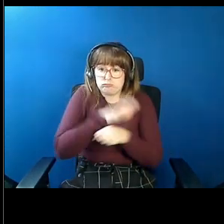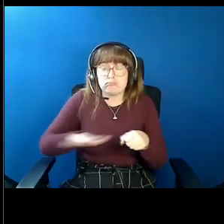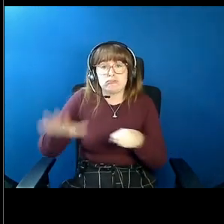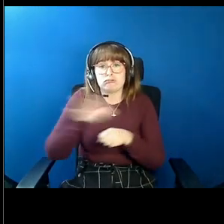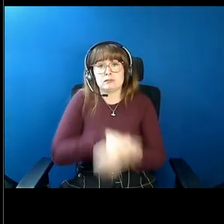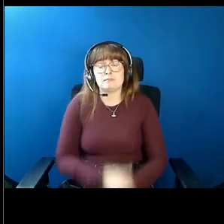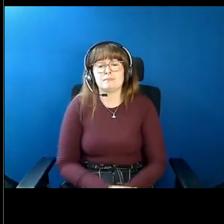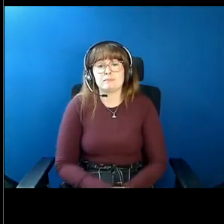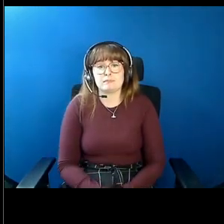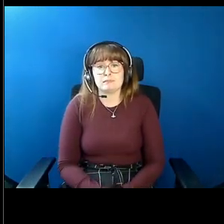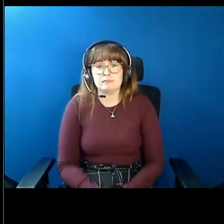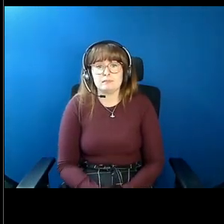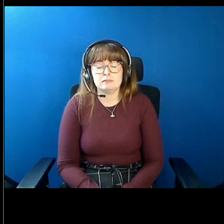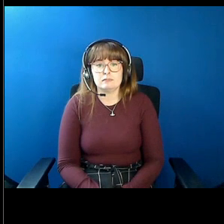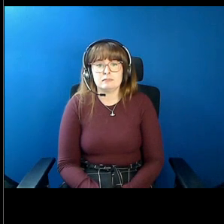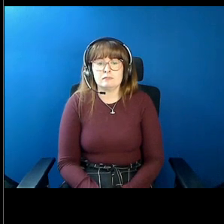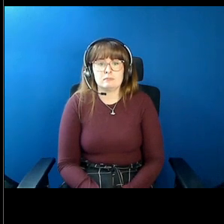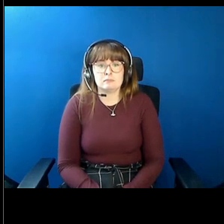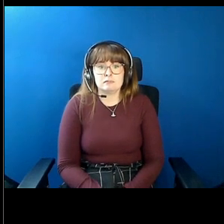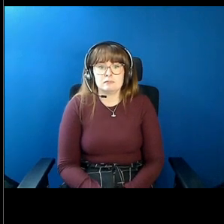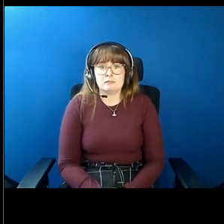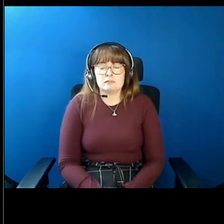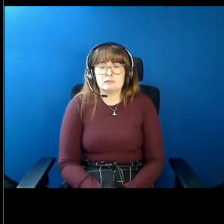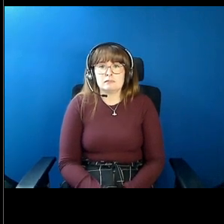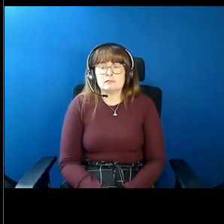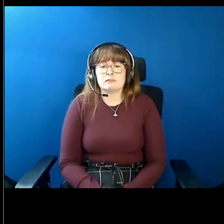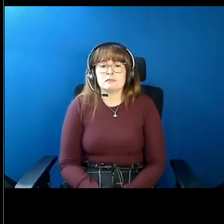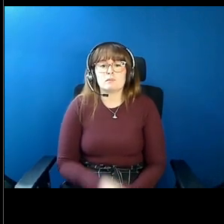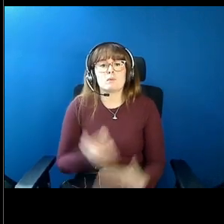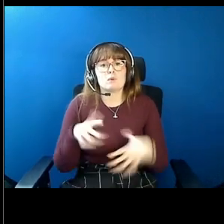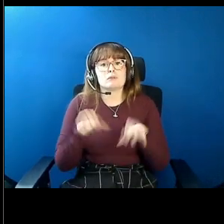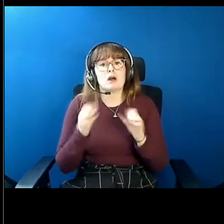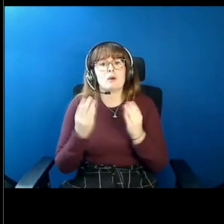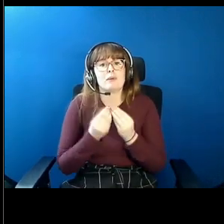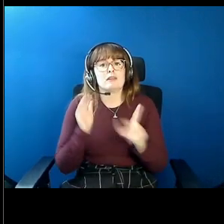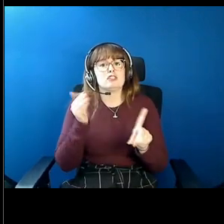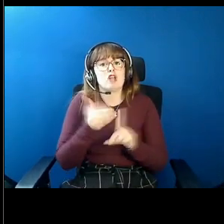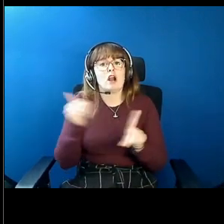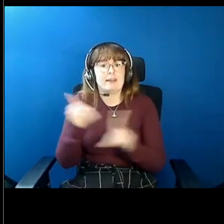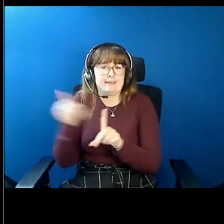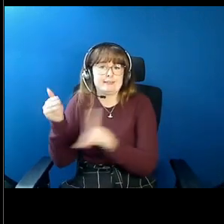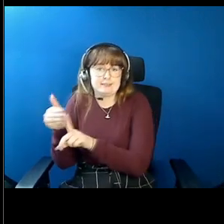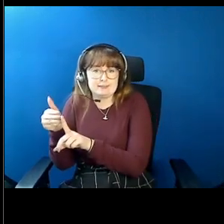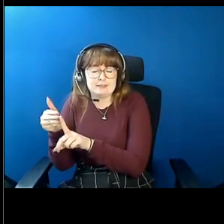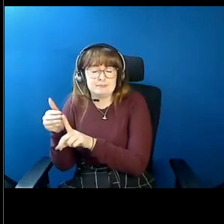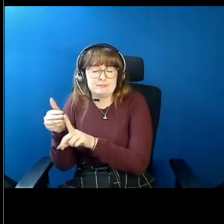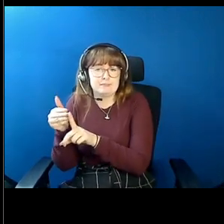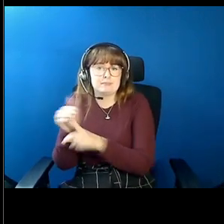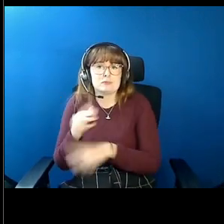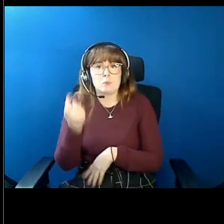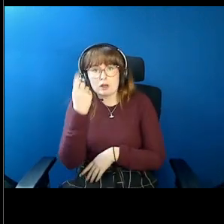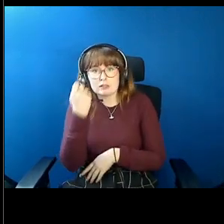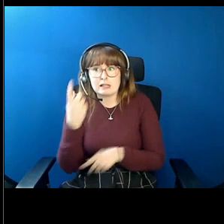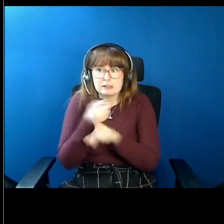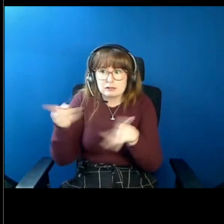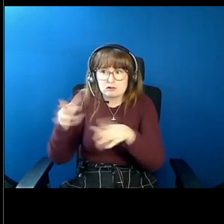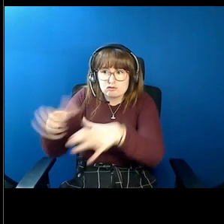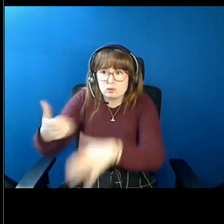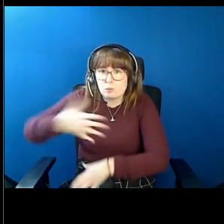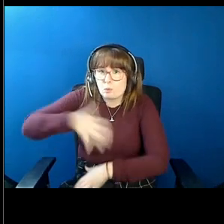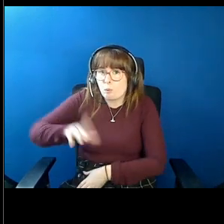please. So we started with targets. We worked with the steering group to understand what the targets were for